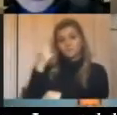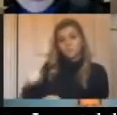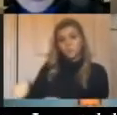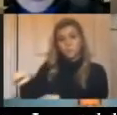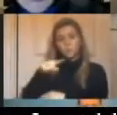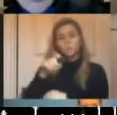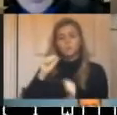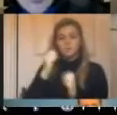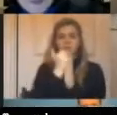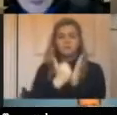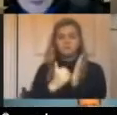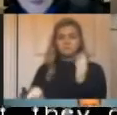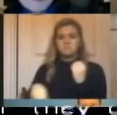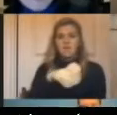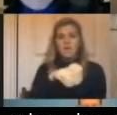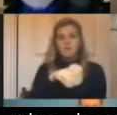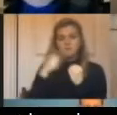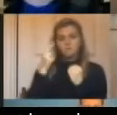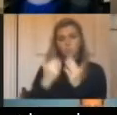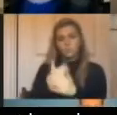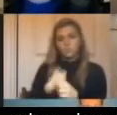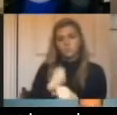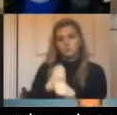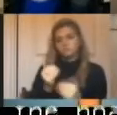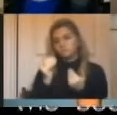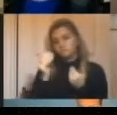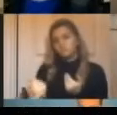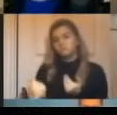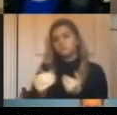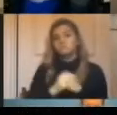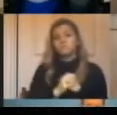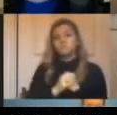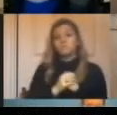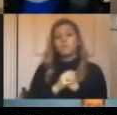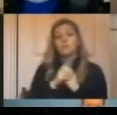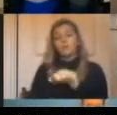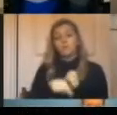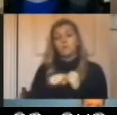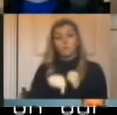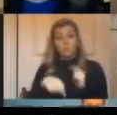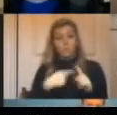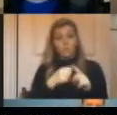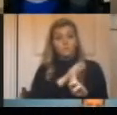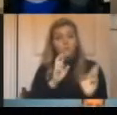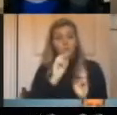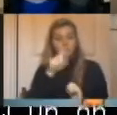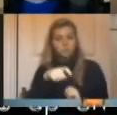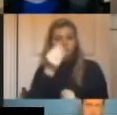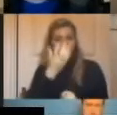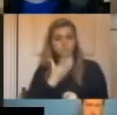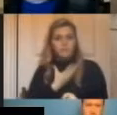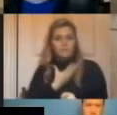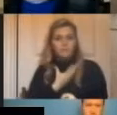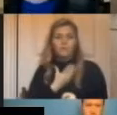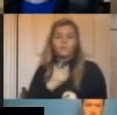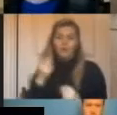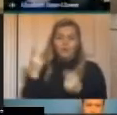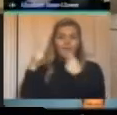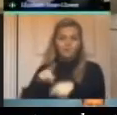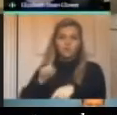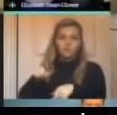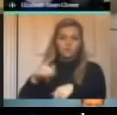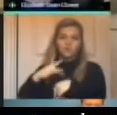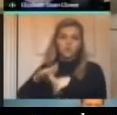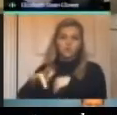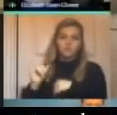And that's all I have, I believe, for emerging concerns or old business. Sorry. Okay. And under new